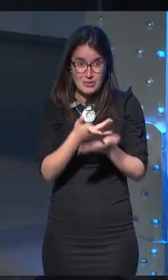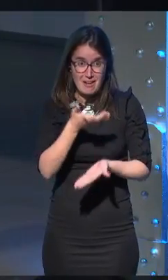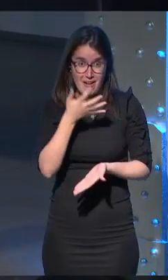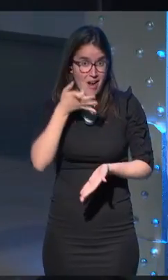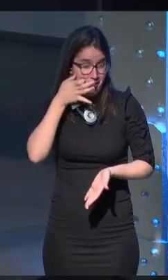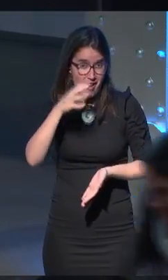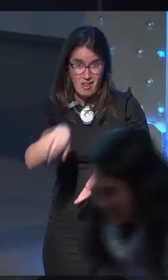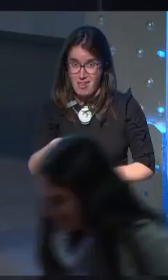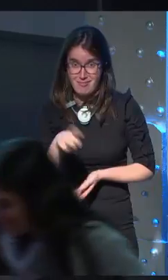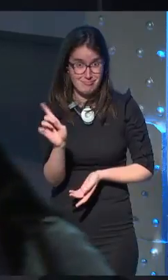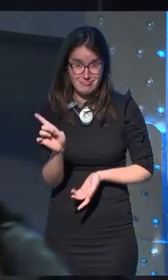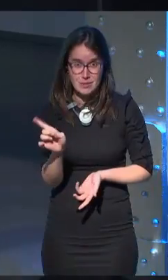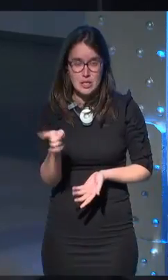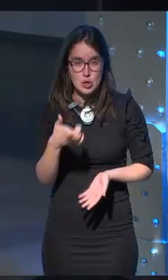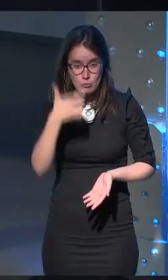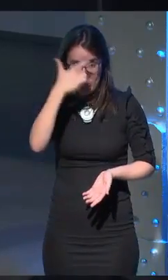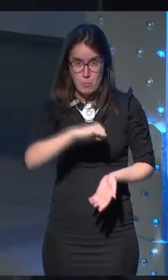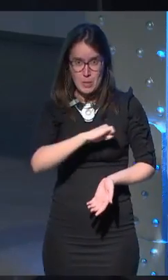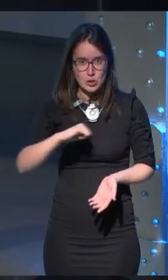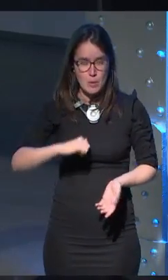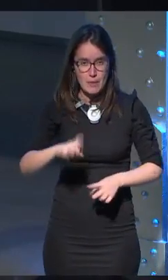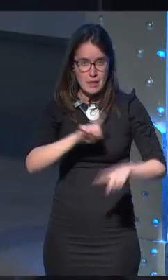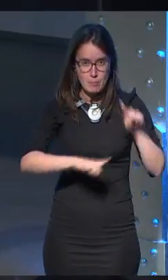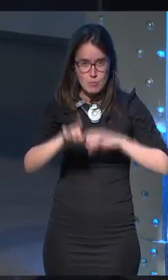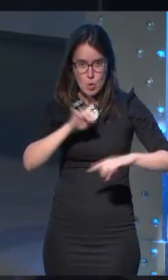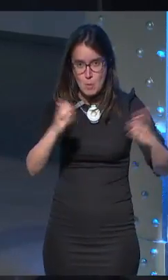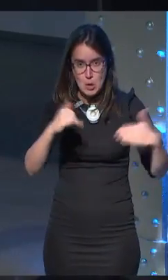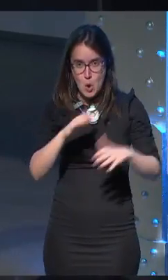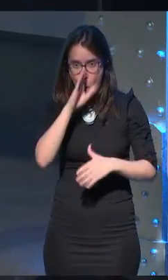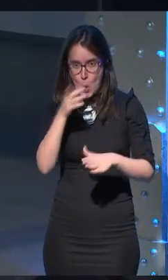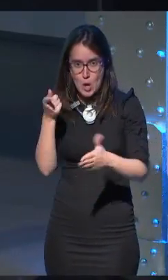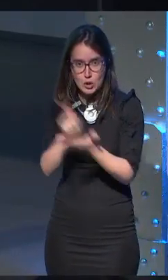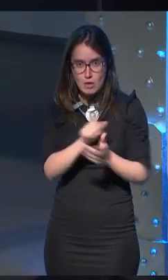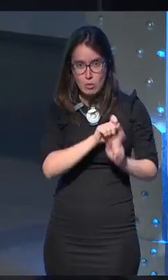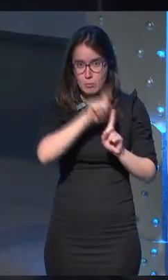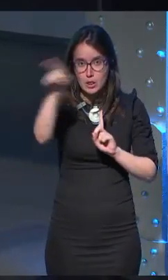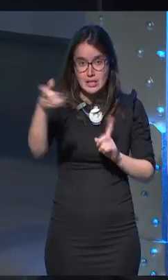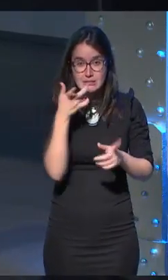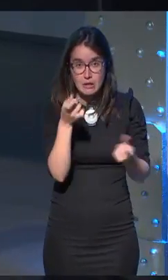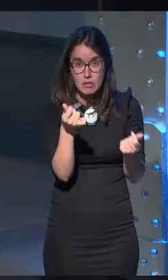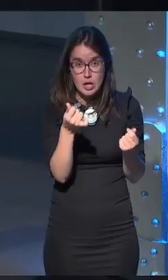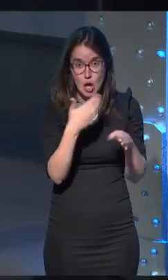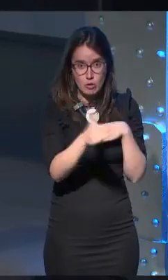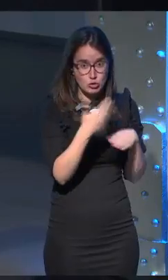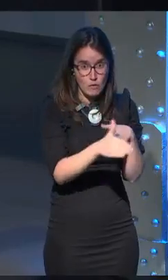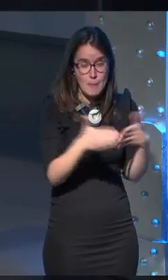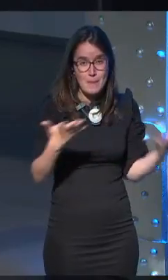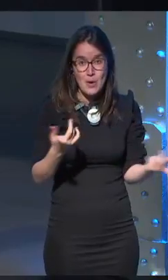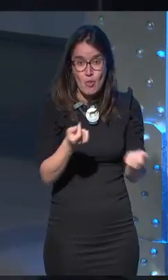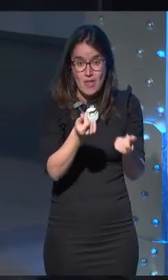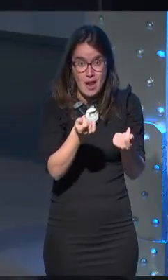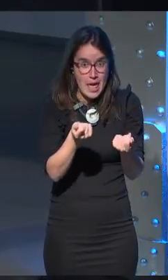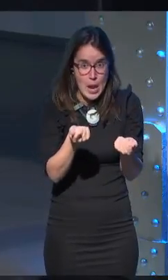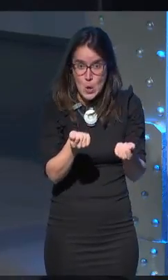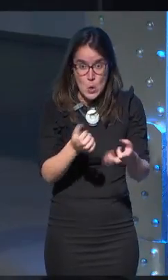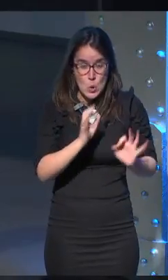Personally, I have no problem with us going back to the moon if we had an unlimited amount of money. The issue we have is we just always change